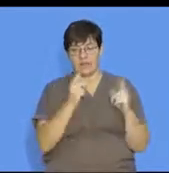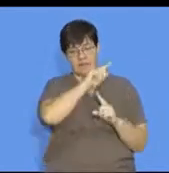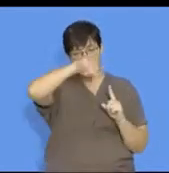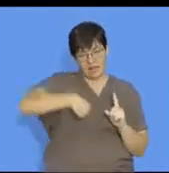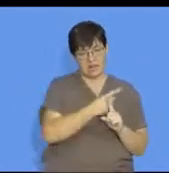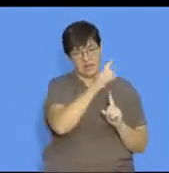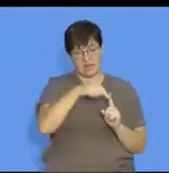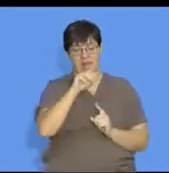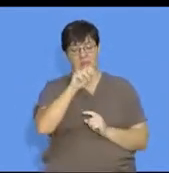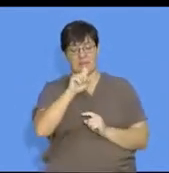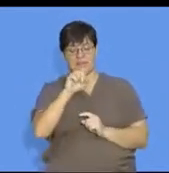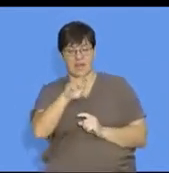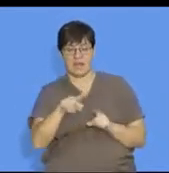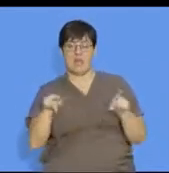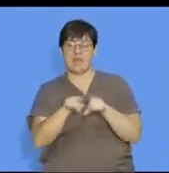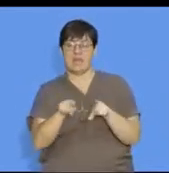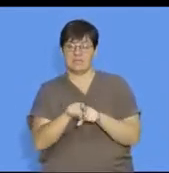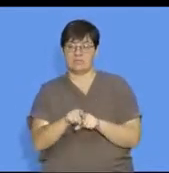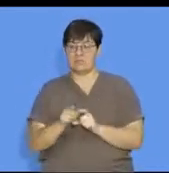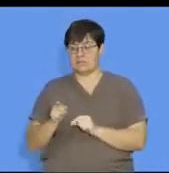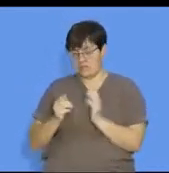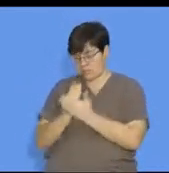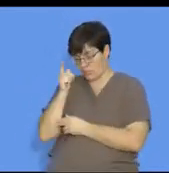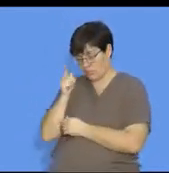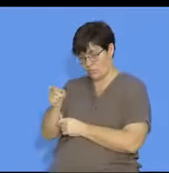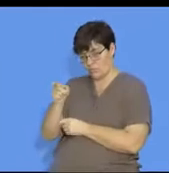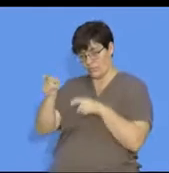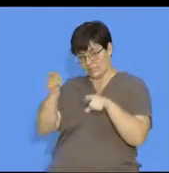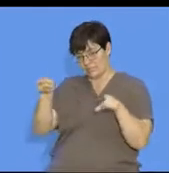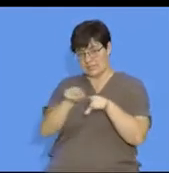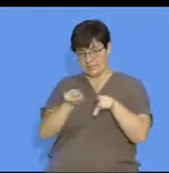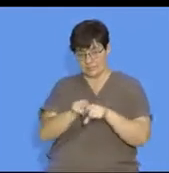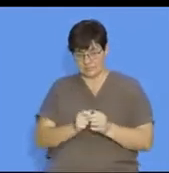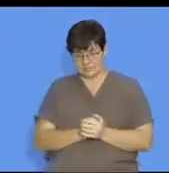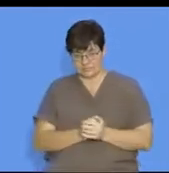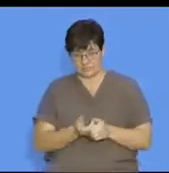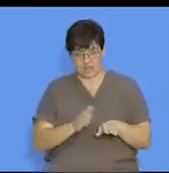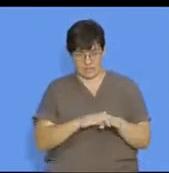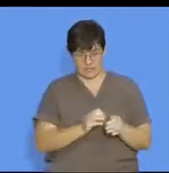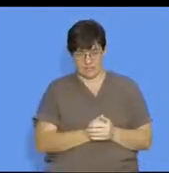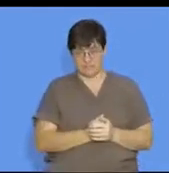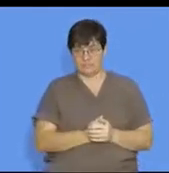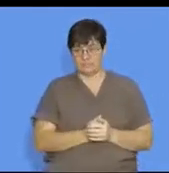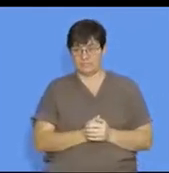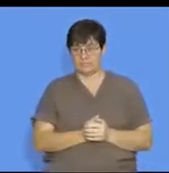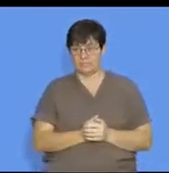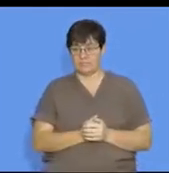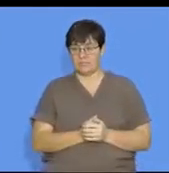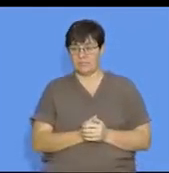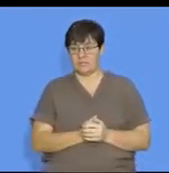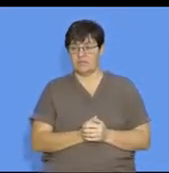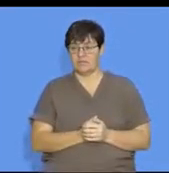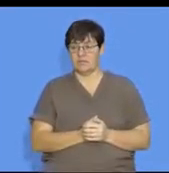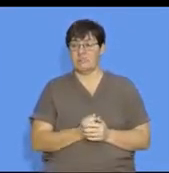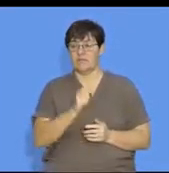of current that passes through the ammeter is equals to the current that passes through the internal resistor of the battery. So